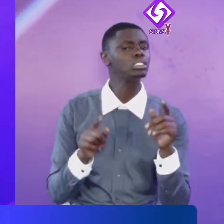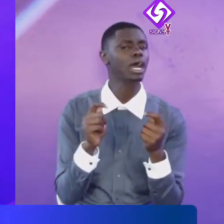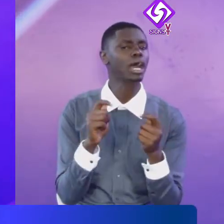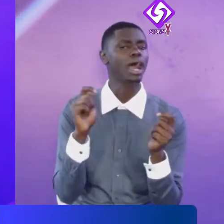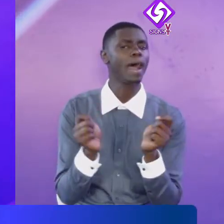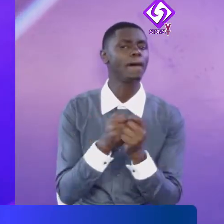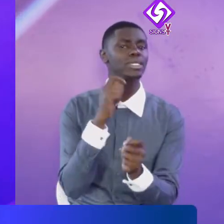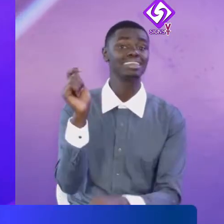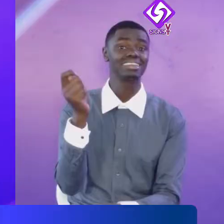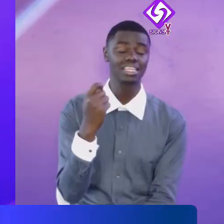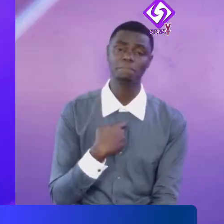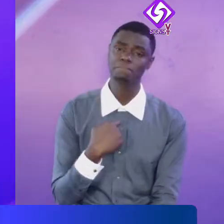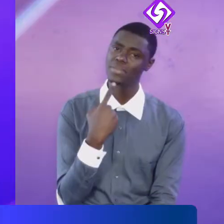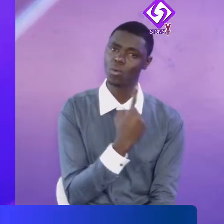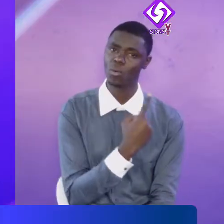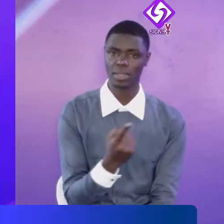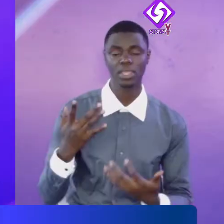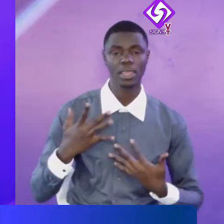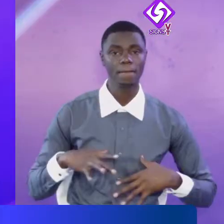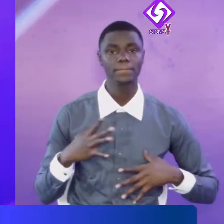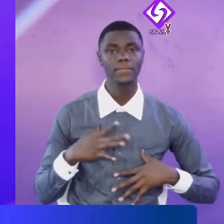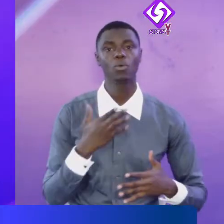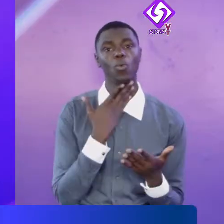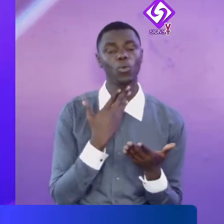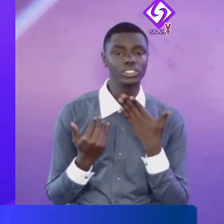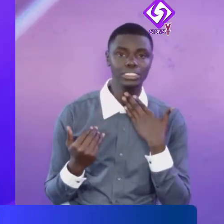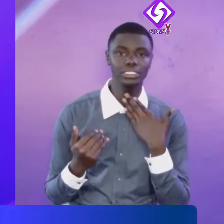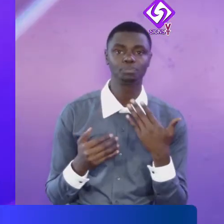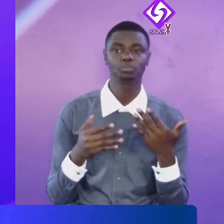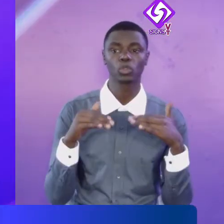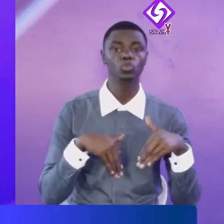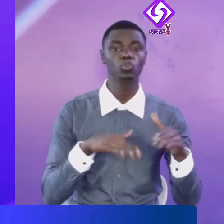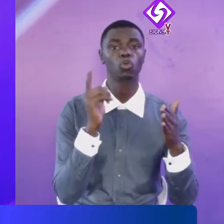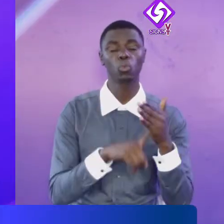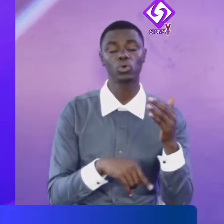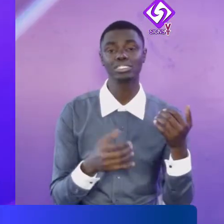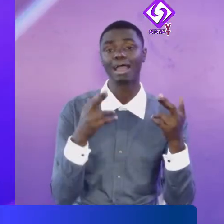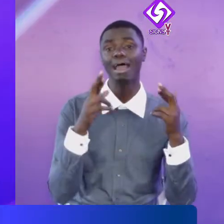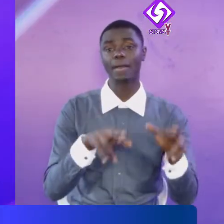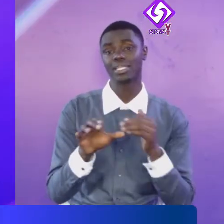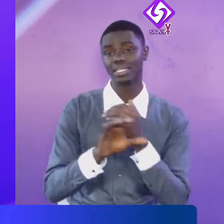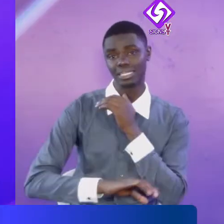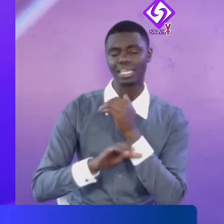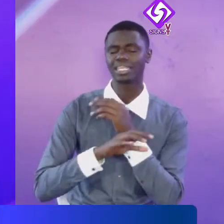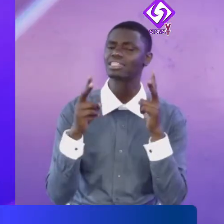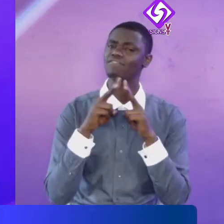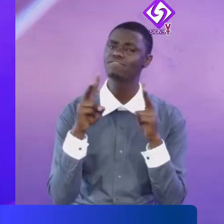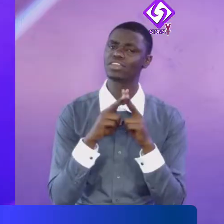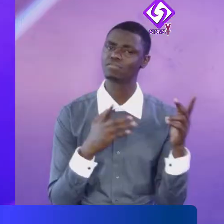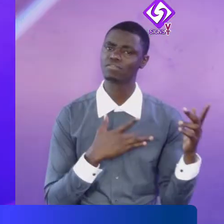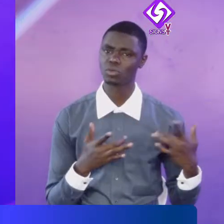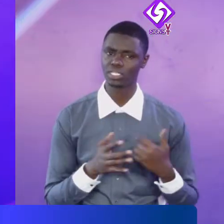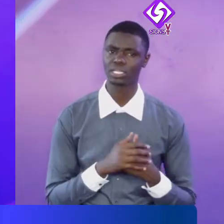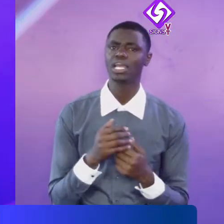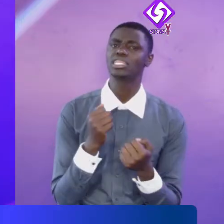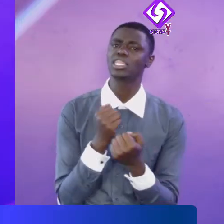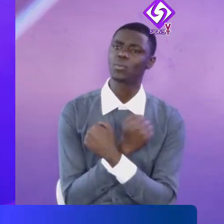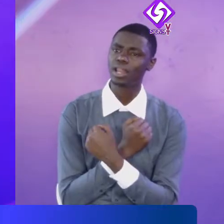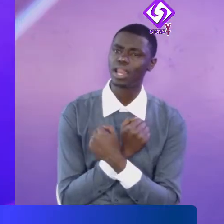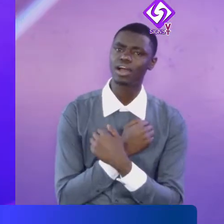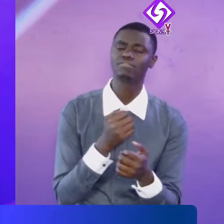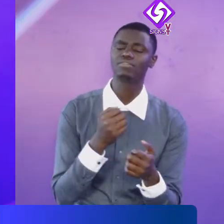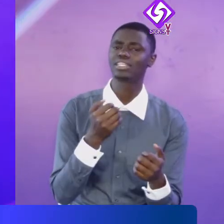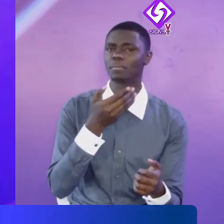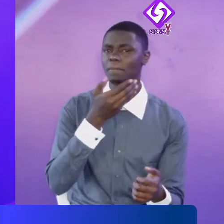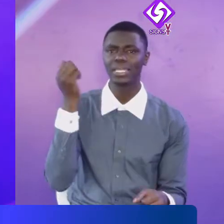So I can tell you very well that people really want to follow what's happening in Kenya, and they're very concerned about it. They would rather work